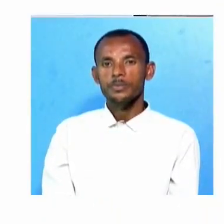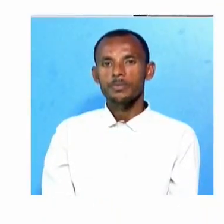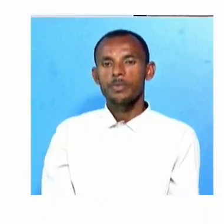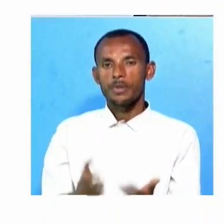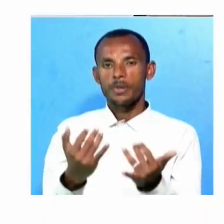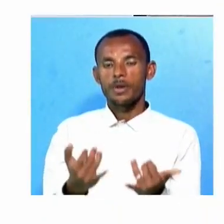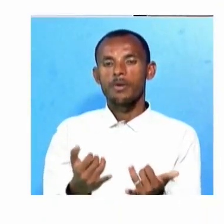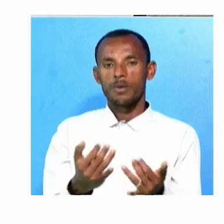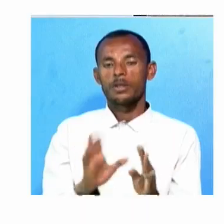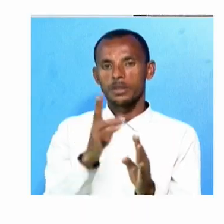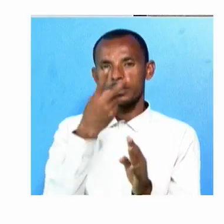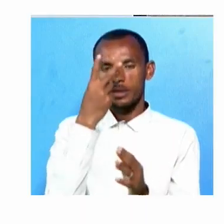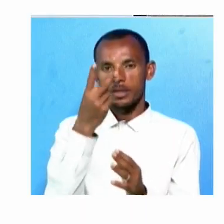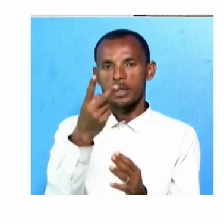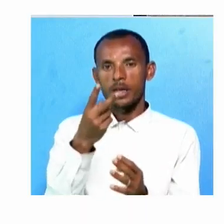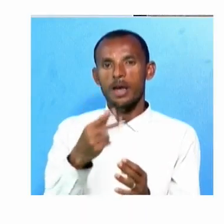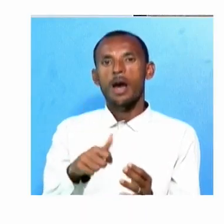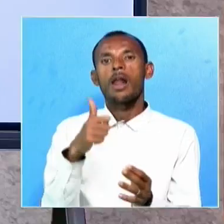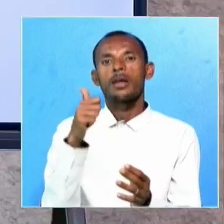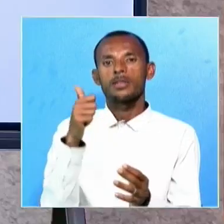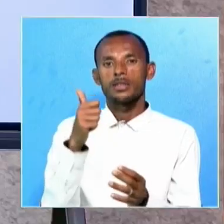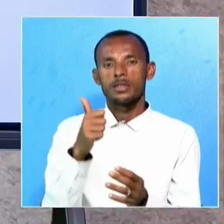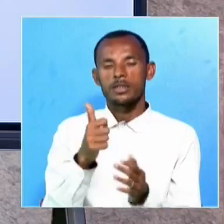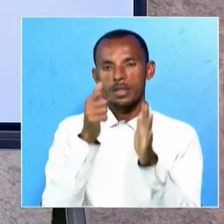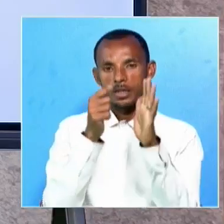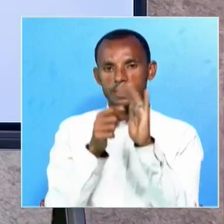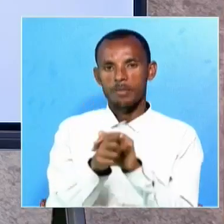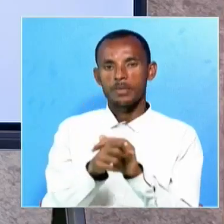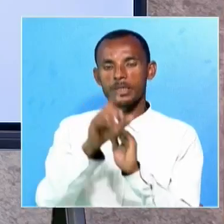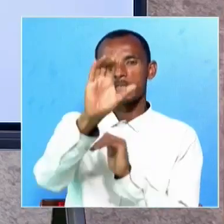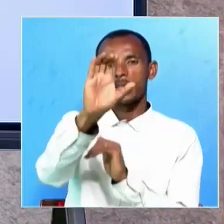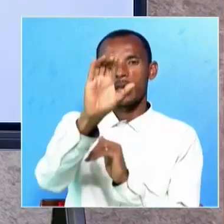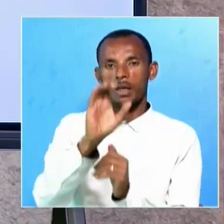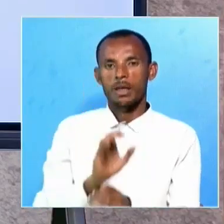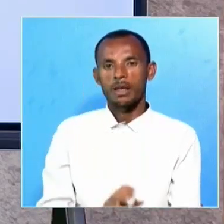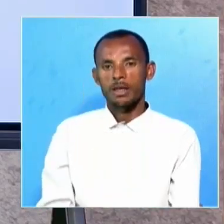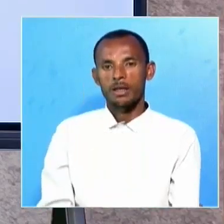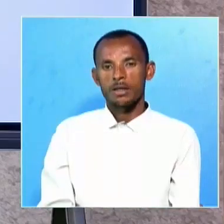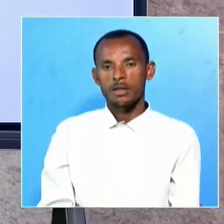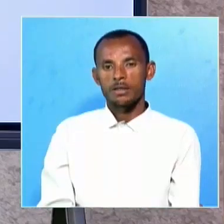Now let's see another example C.